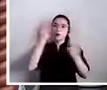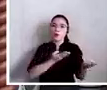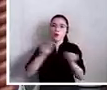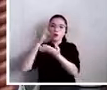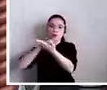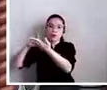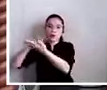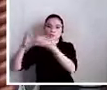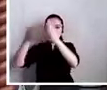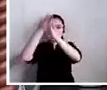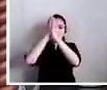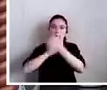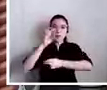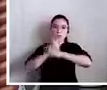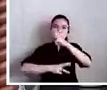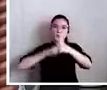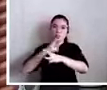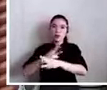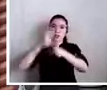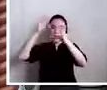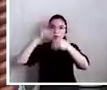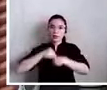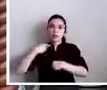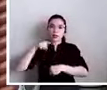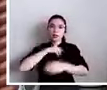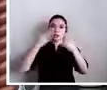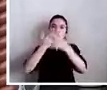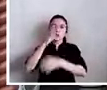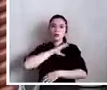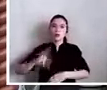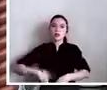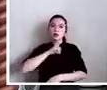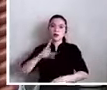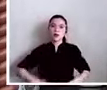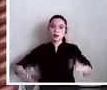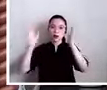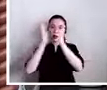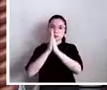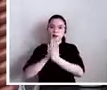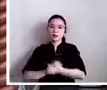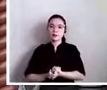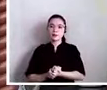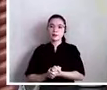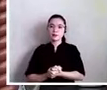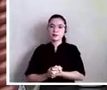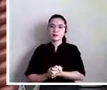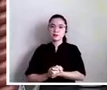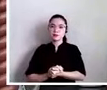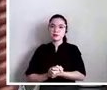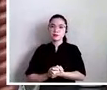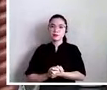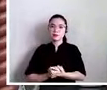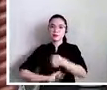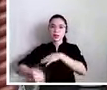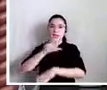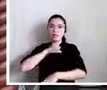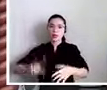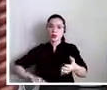to the world. Grant this through Christ our Lord. Amen. The Lord be with